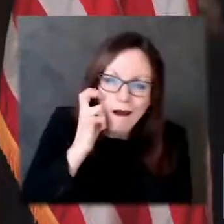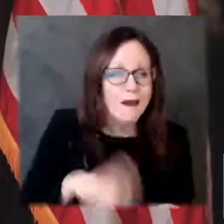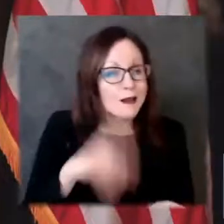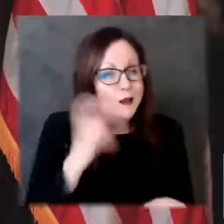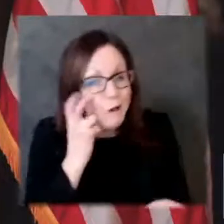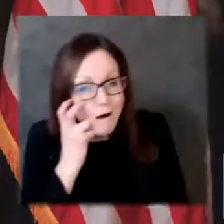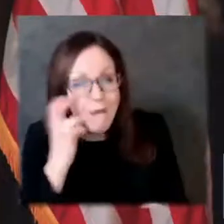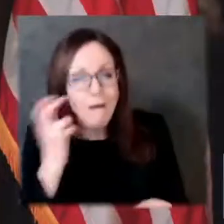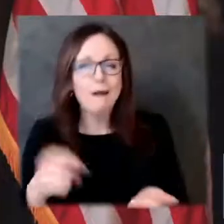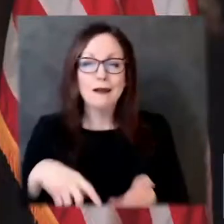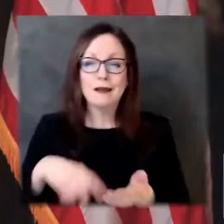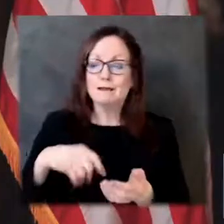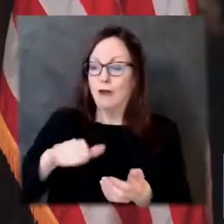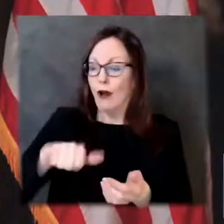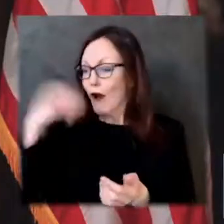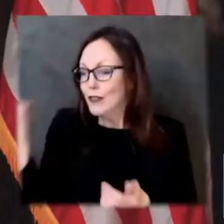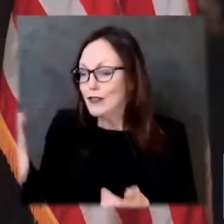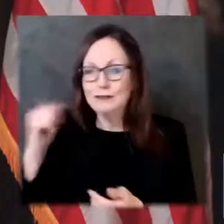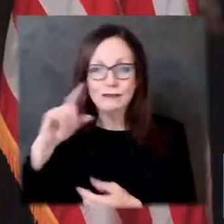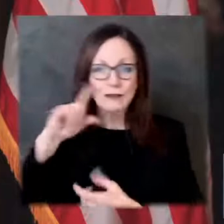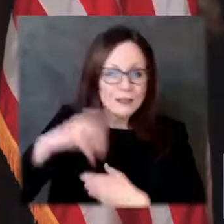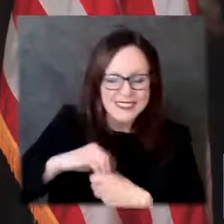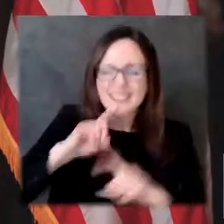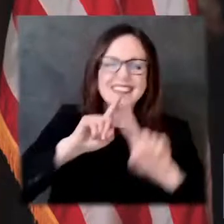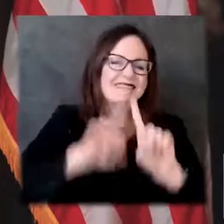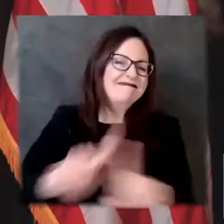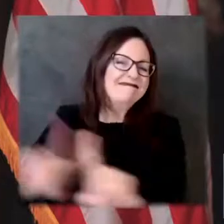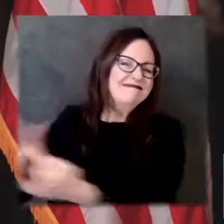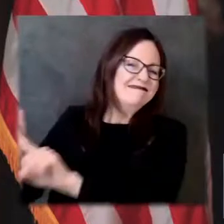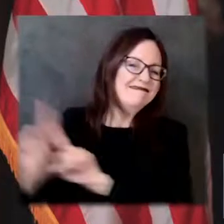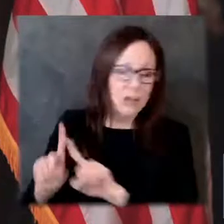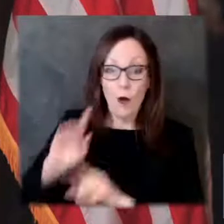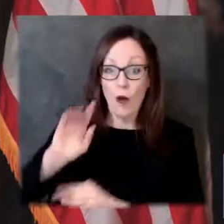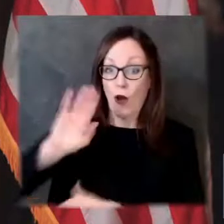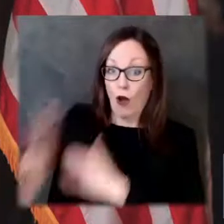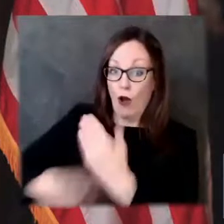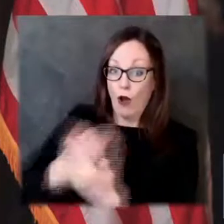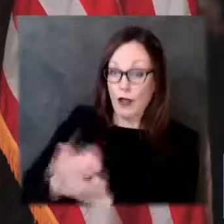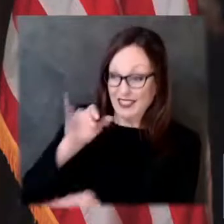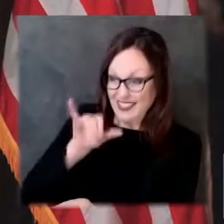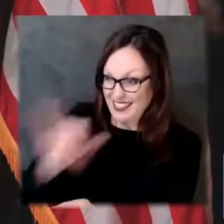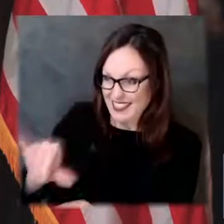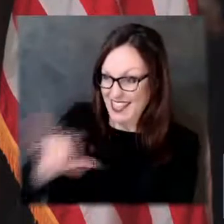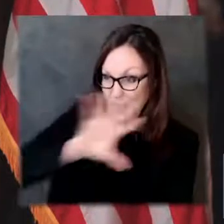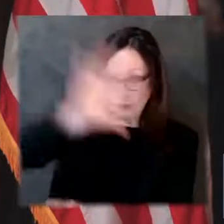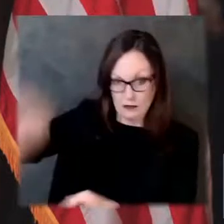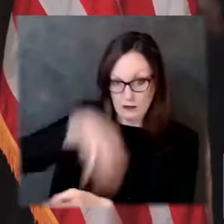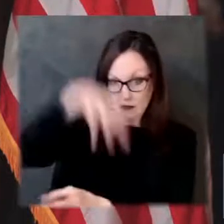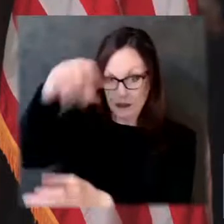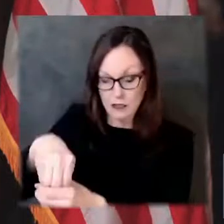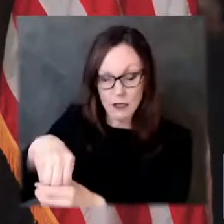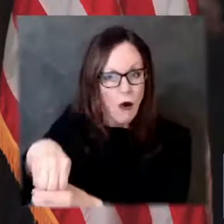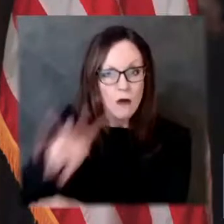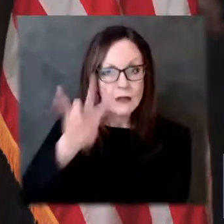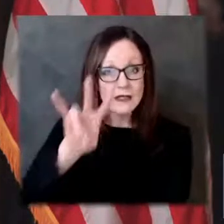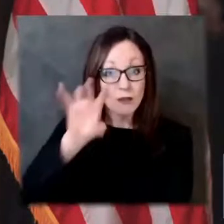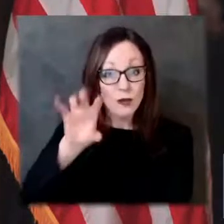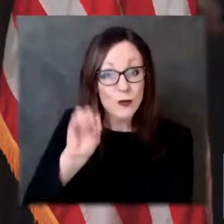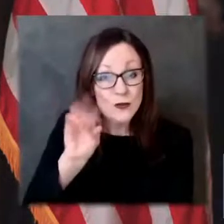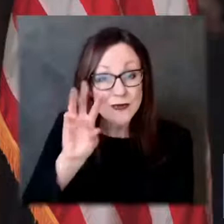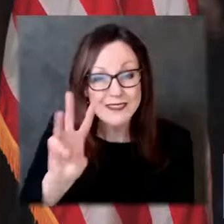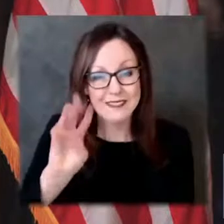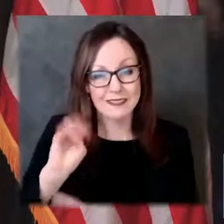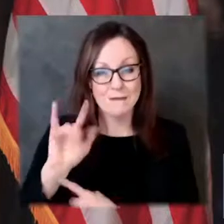this budget proposes trying to help close that gap with a more than $709 million investment in